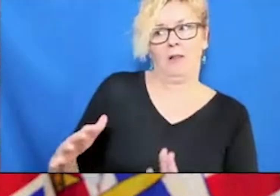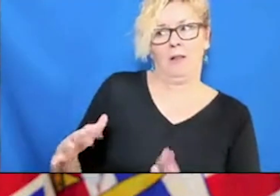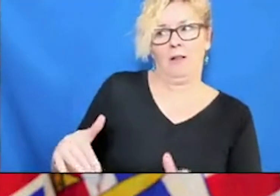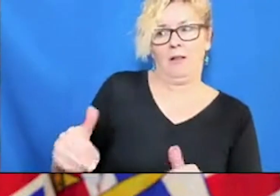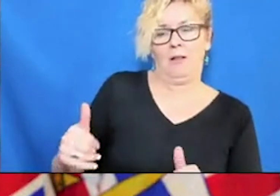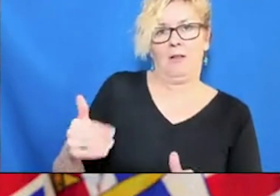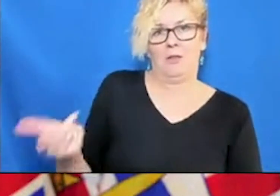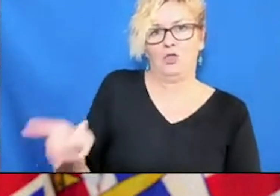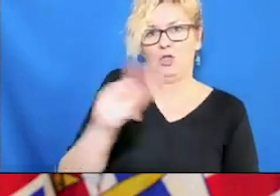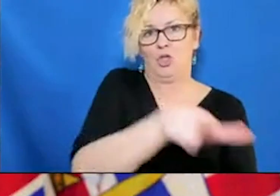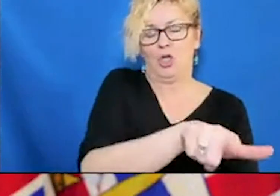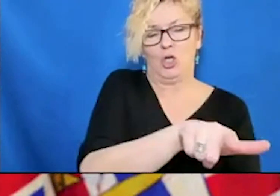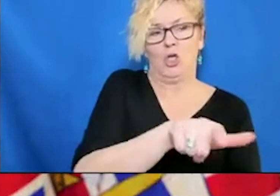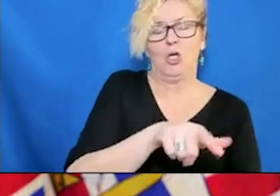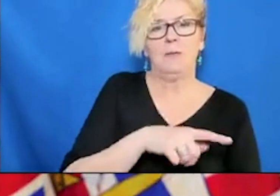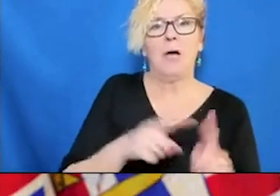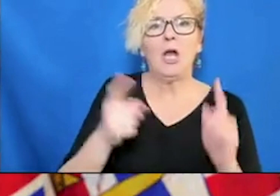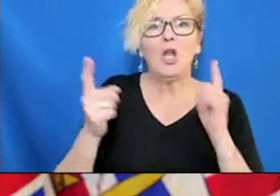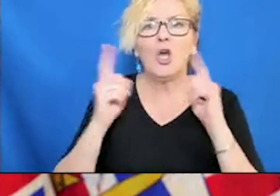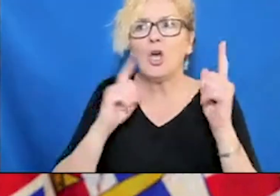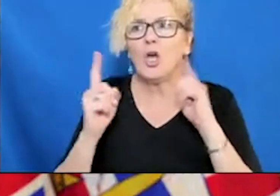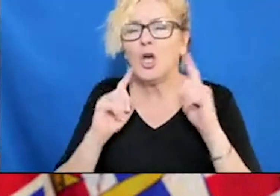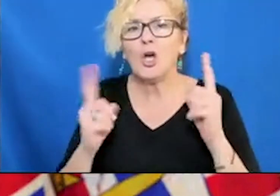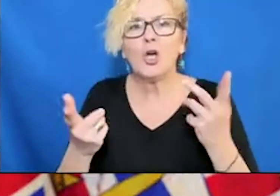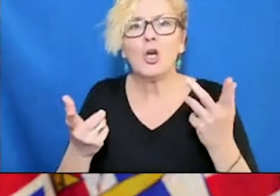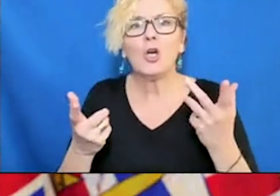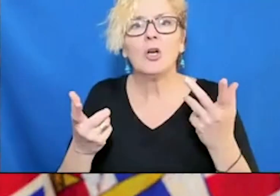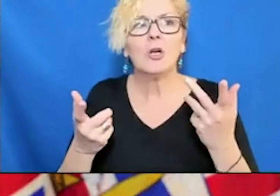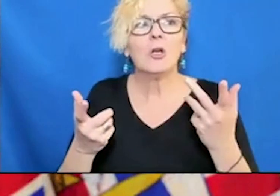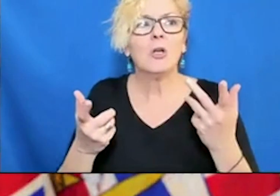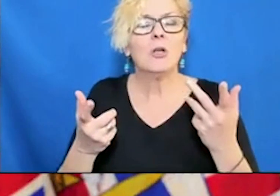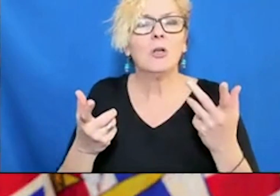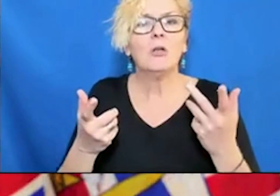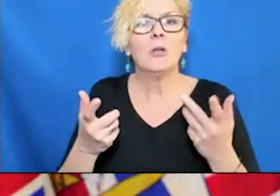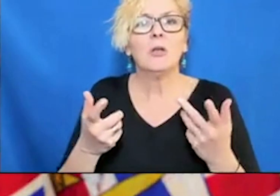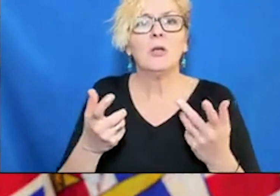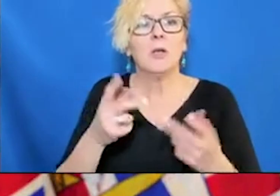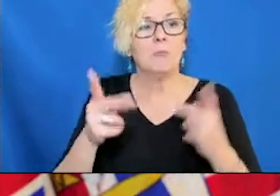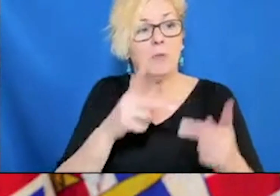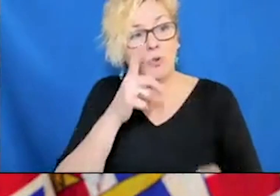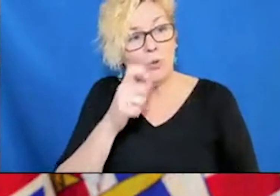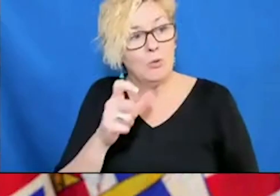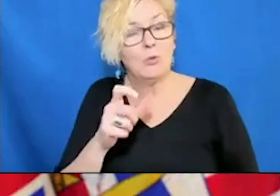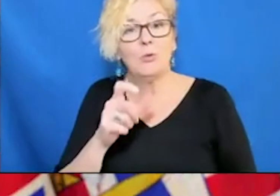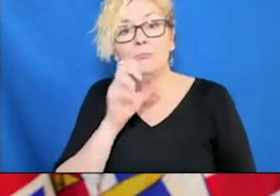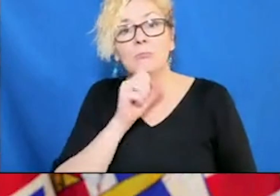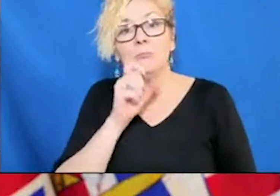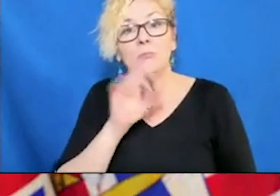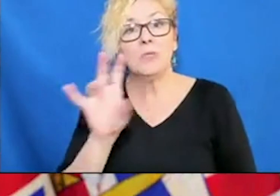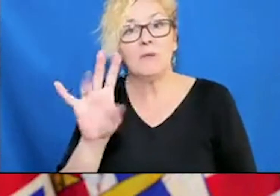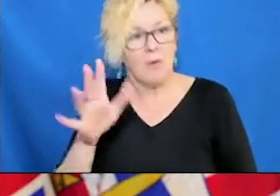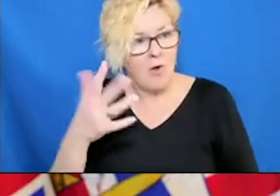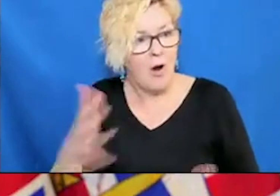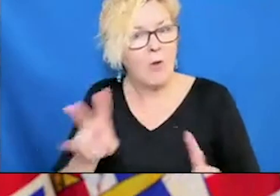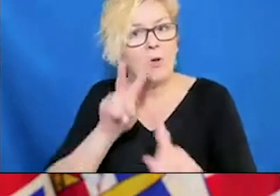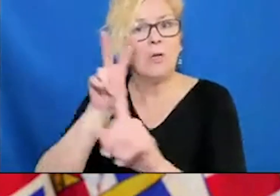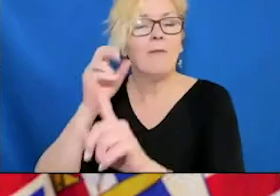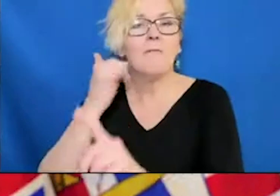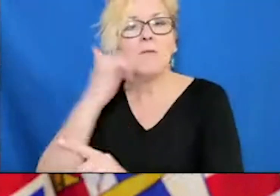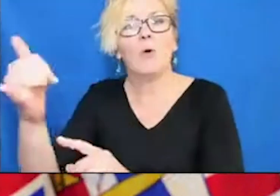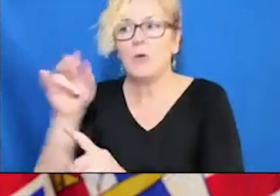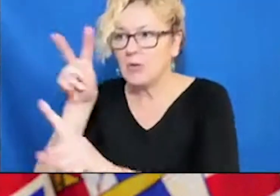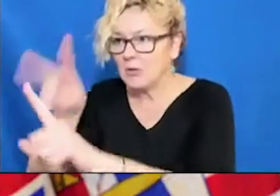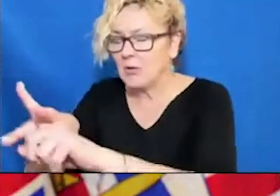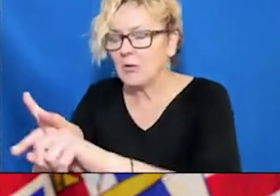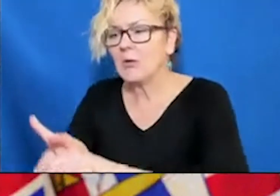that people who are 74, 75 are already getting appointments. Apparently, it's all the talk among seniors that you can call now and get an